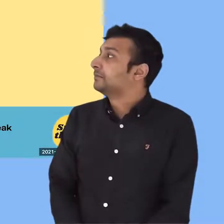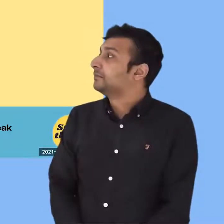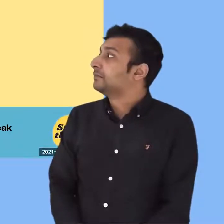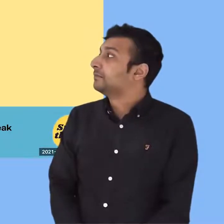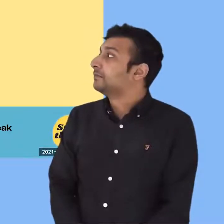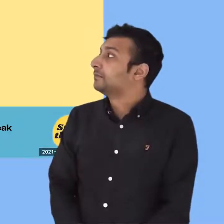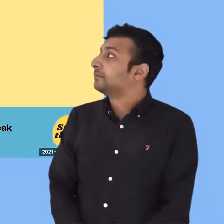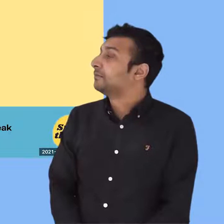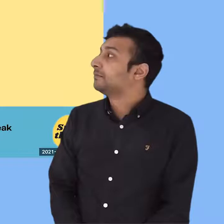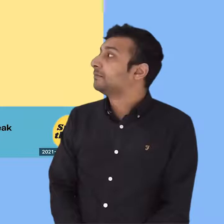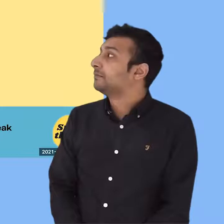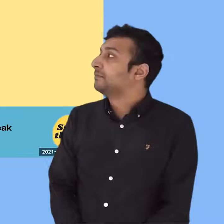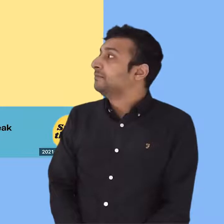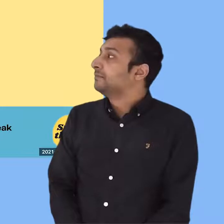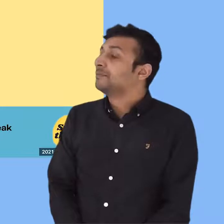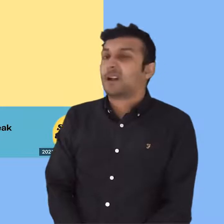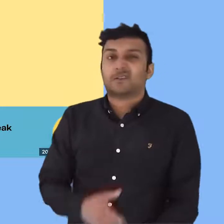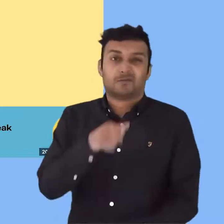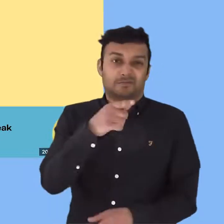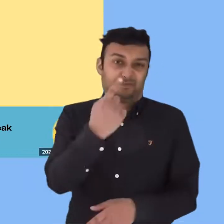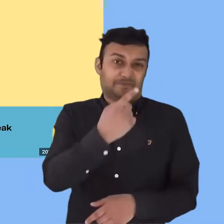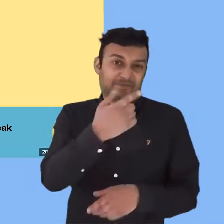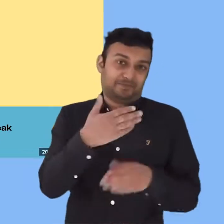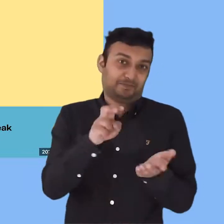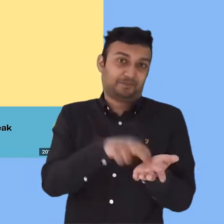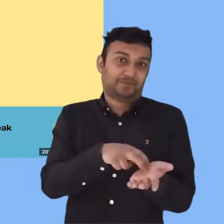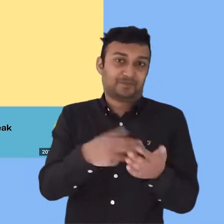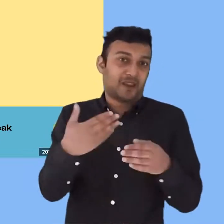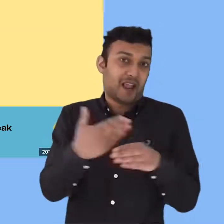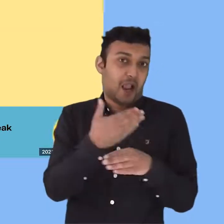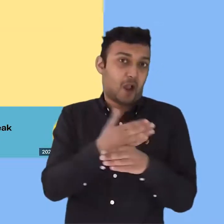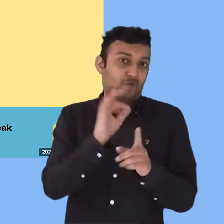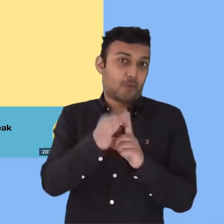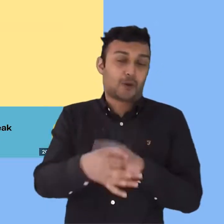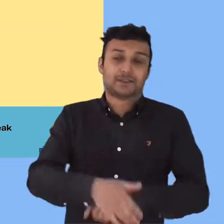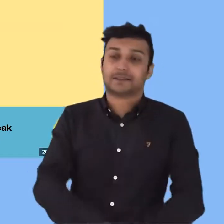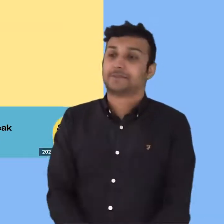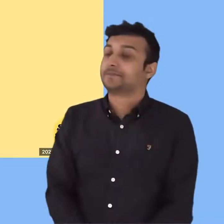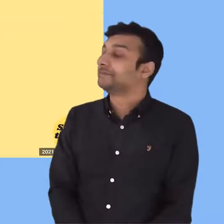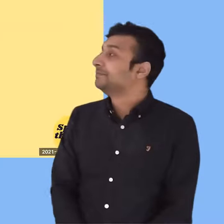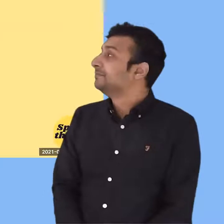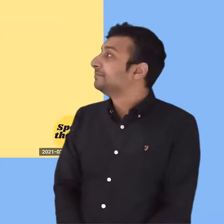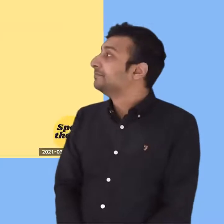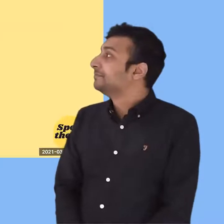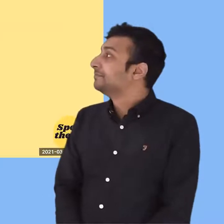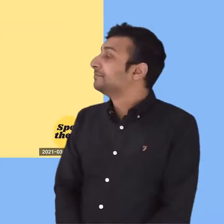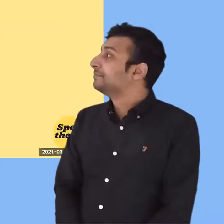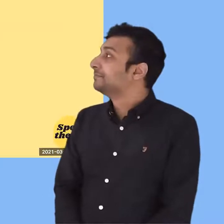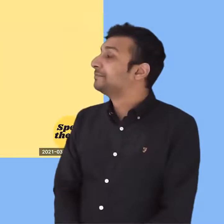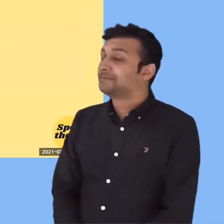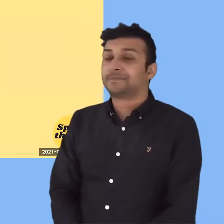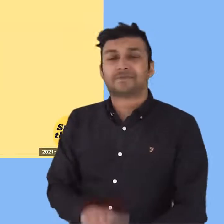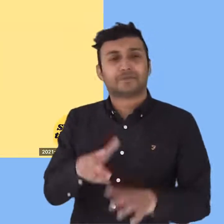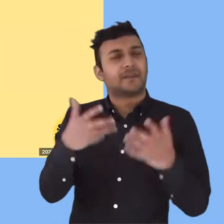And yeah, so that's an action point for you. And how can we do this? So there are many ways that we can do this. This is